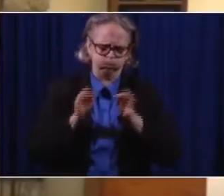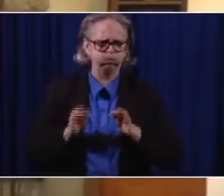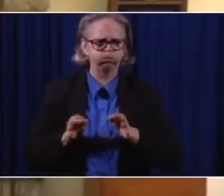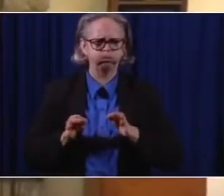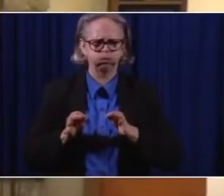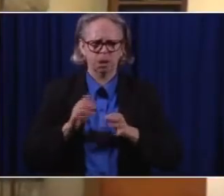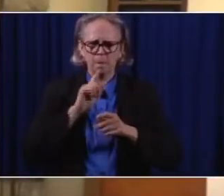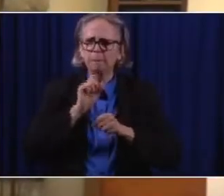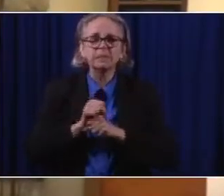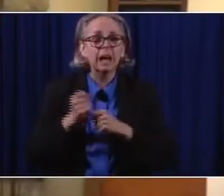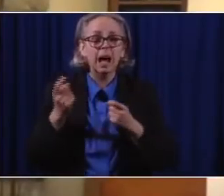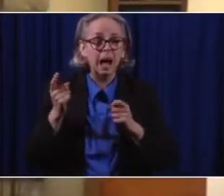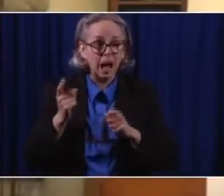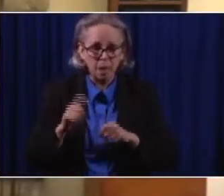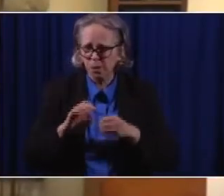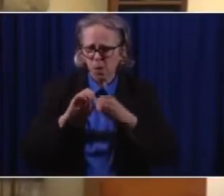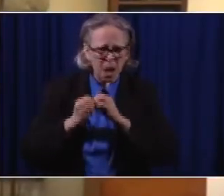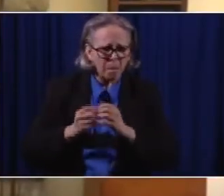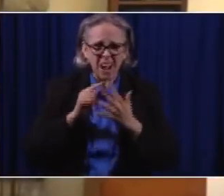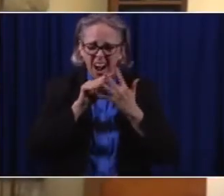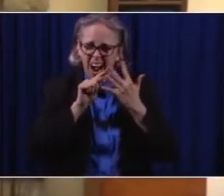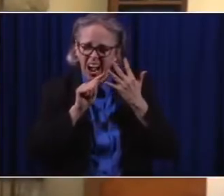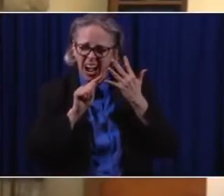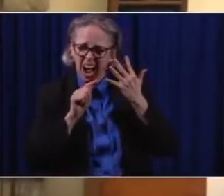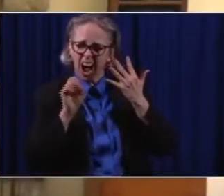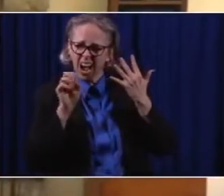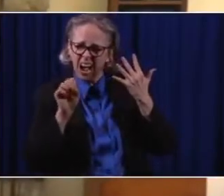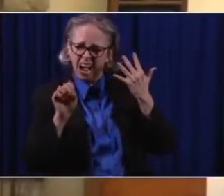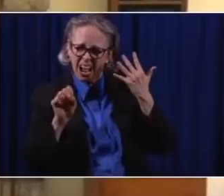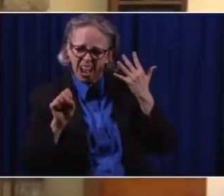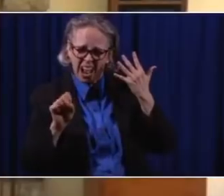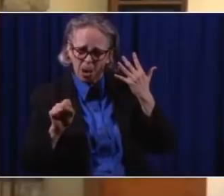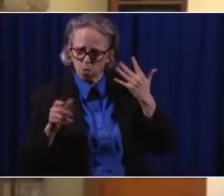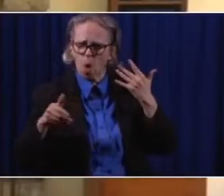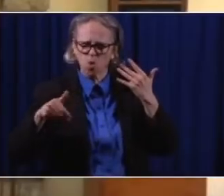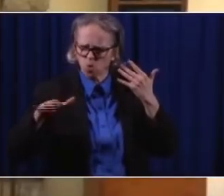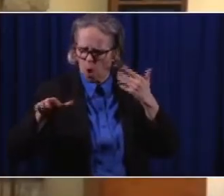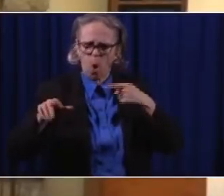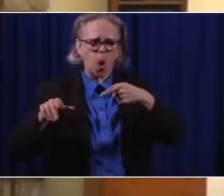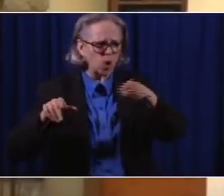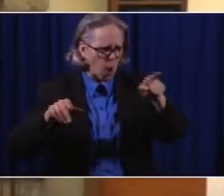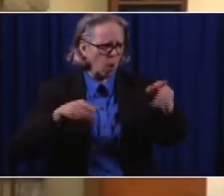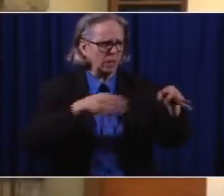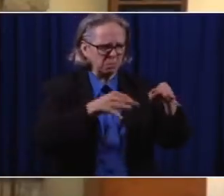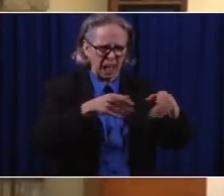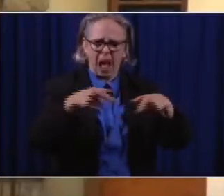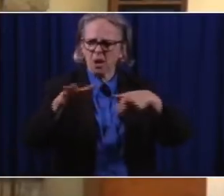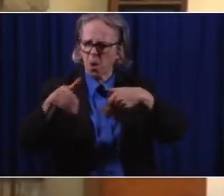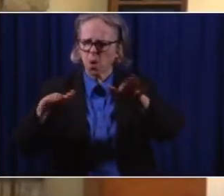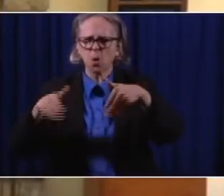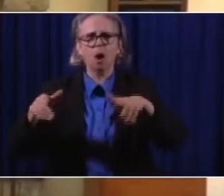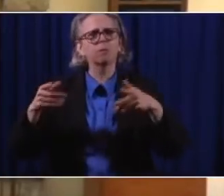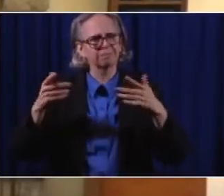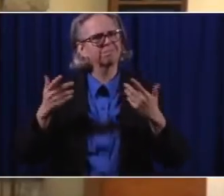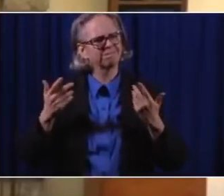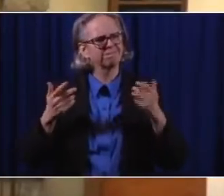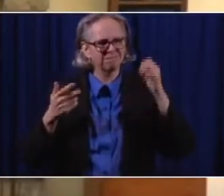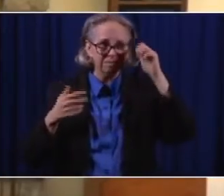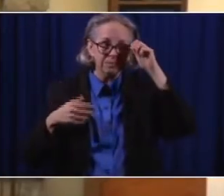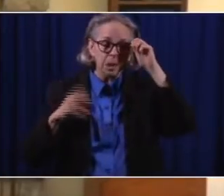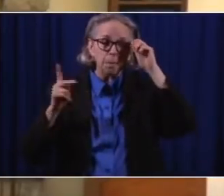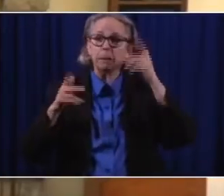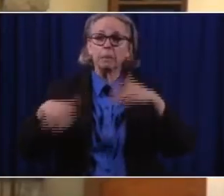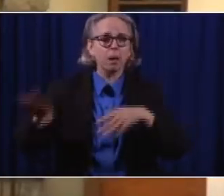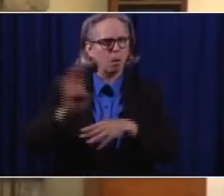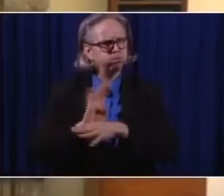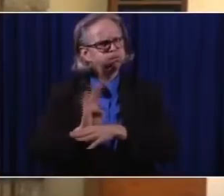know, what the numbers do show. And not everybody's got a busy life. Not everyone knows exactly what's going on. And